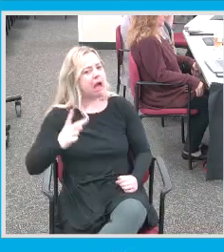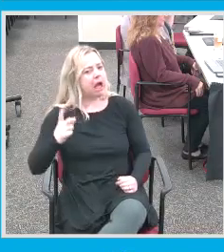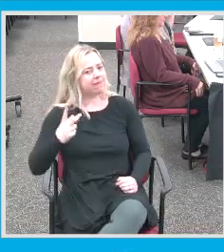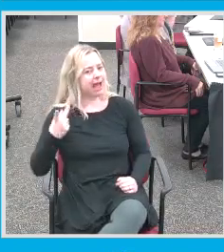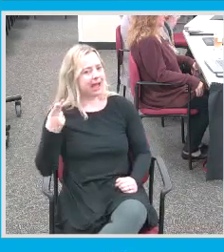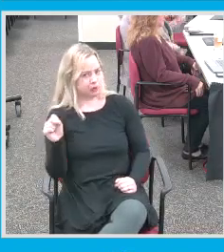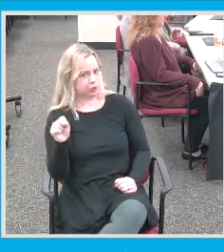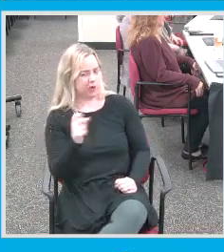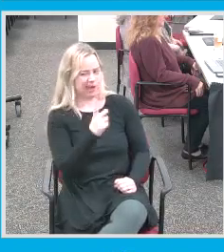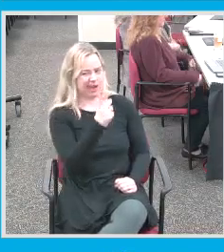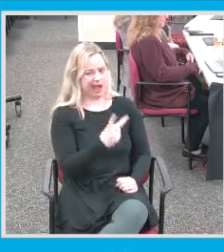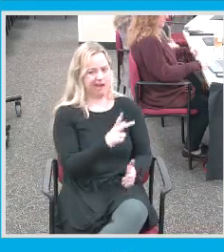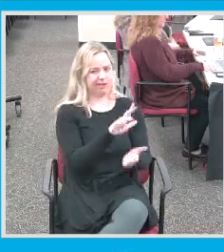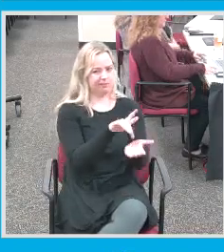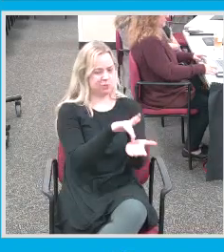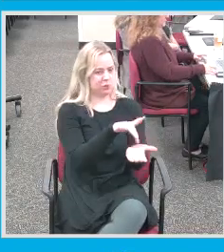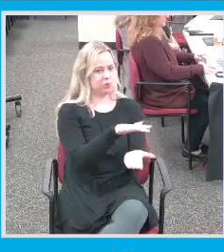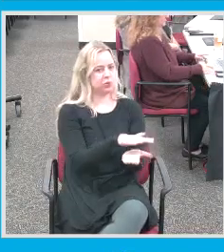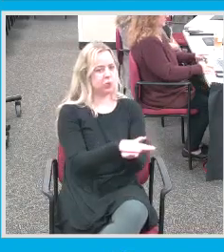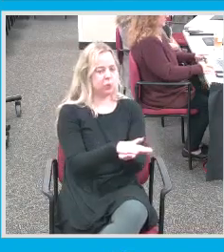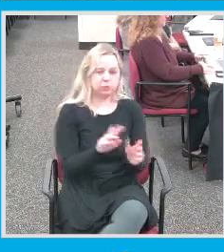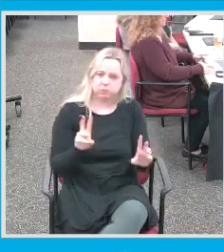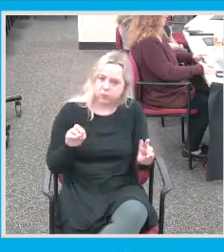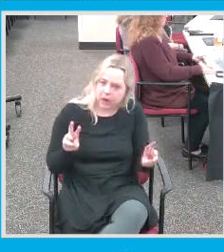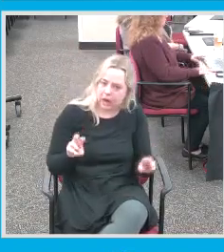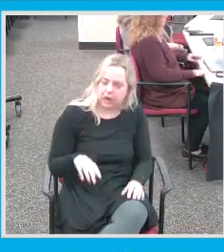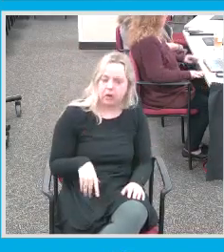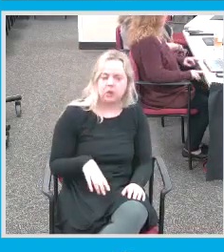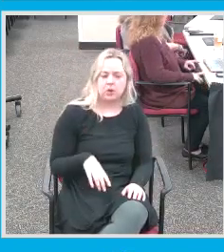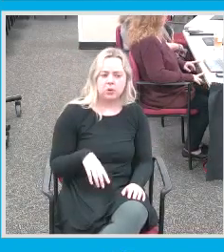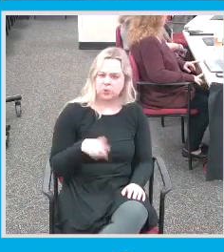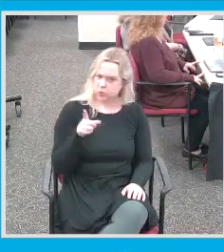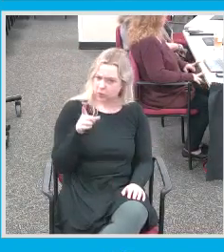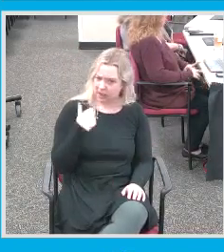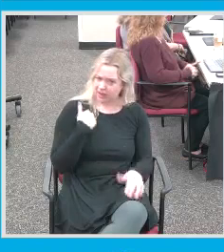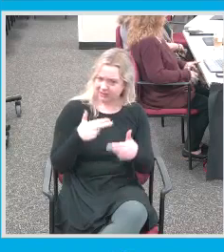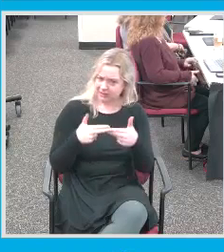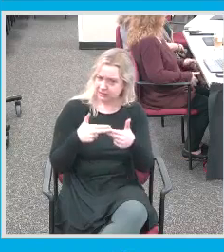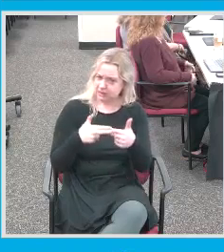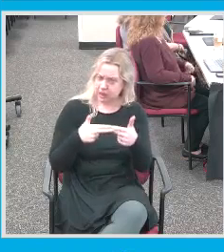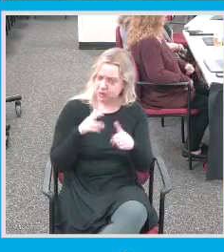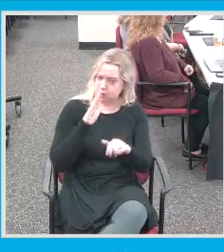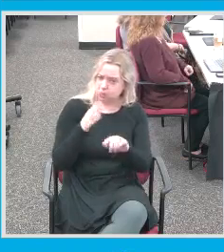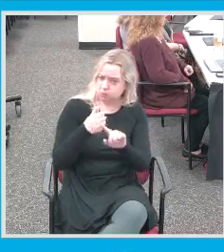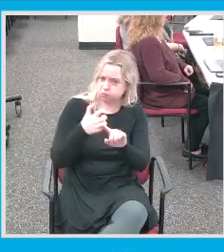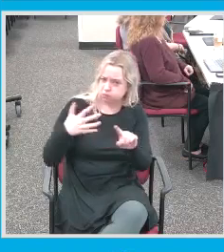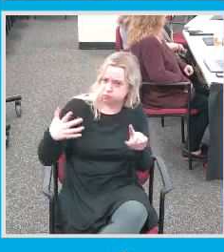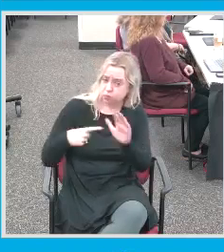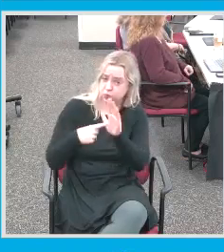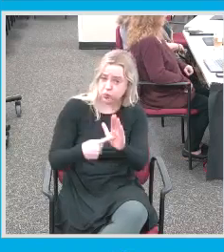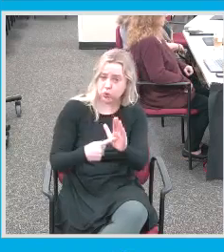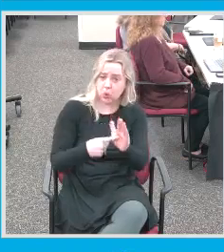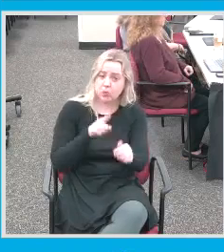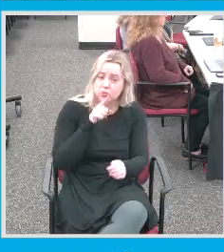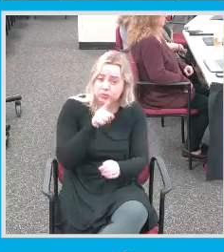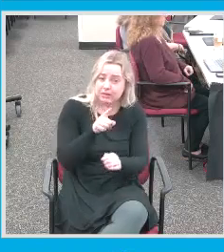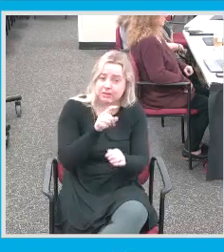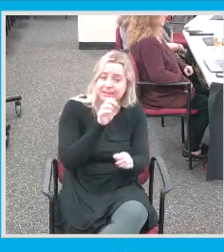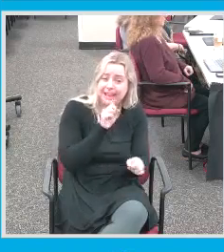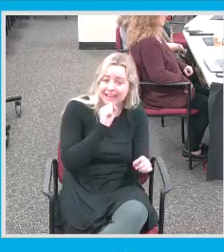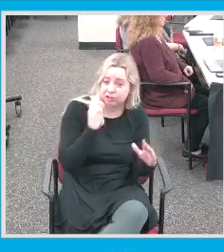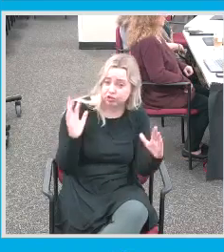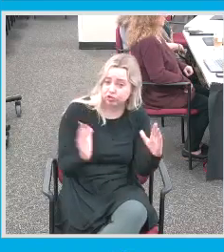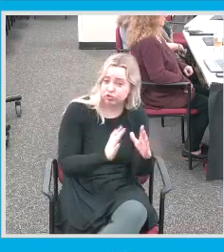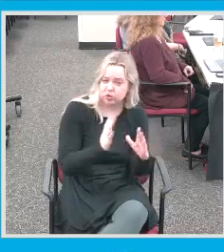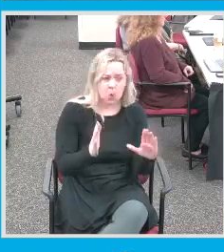of them are in middle school. Wow. Okay. You don't have a slide like that, though, that shows the actual ages of the no, but that's suicide? something I